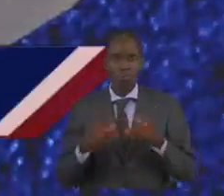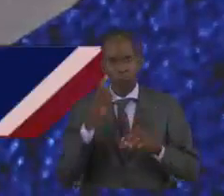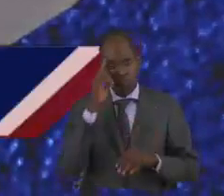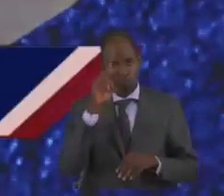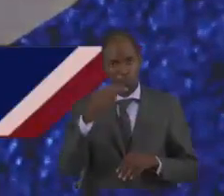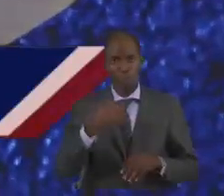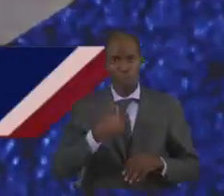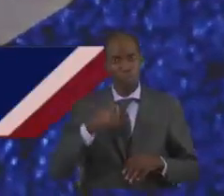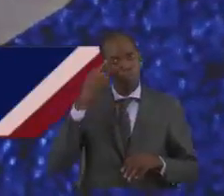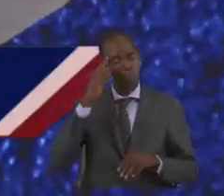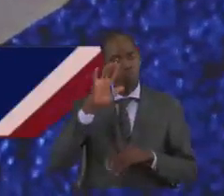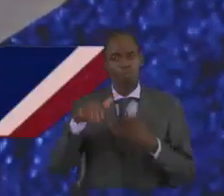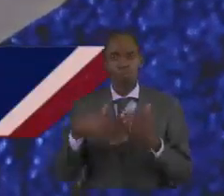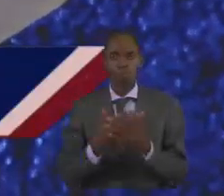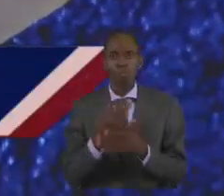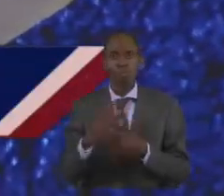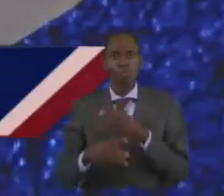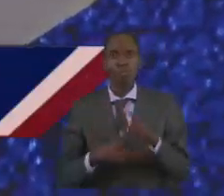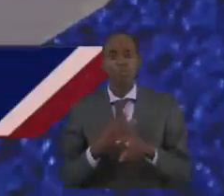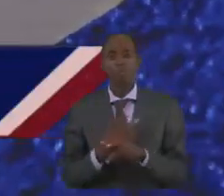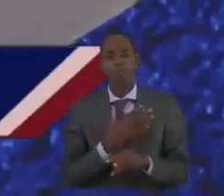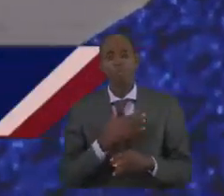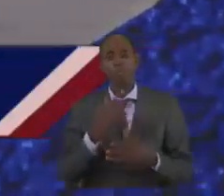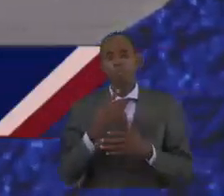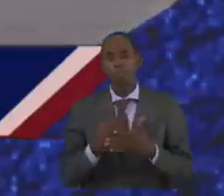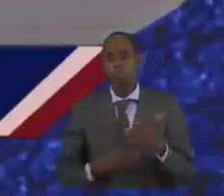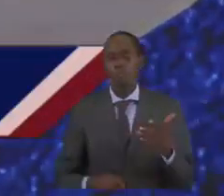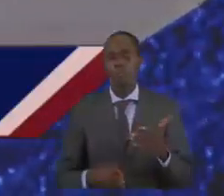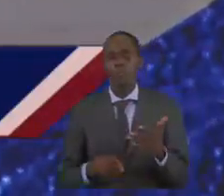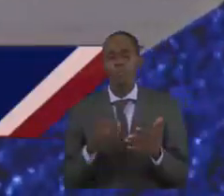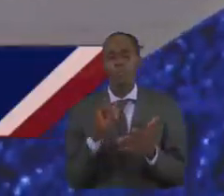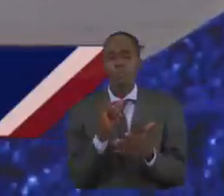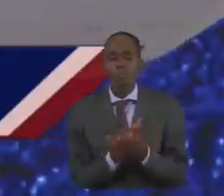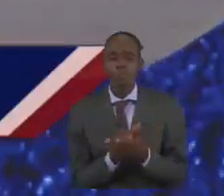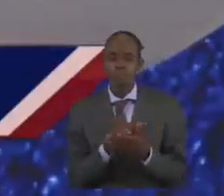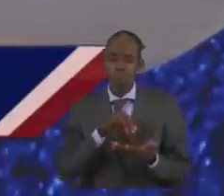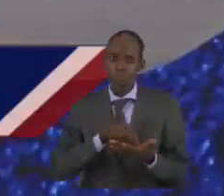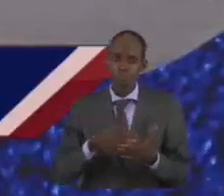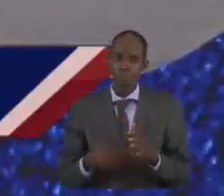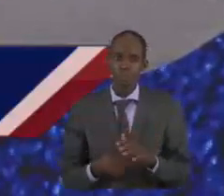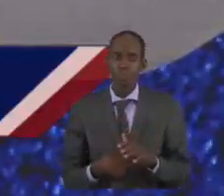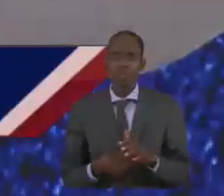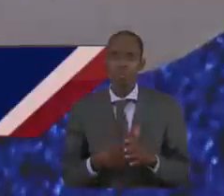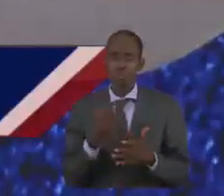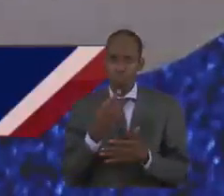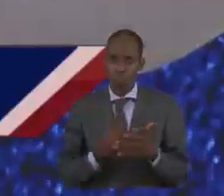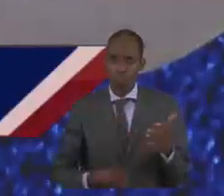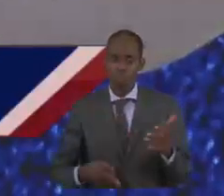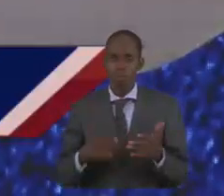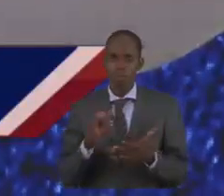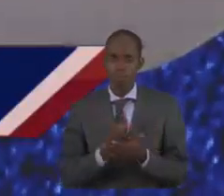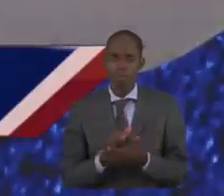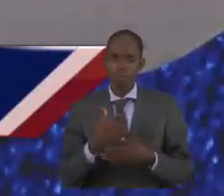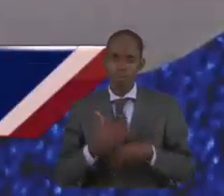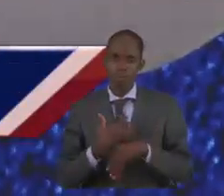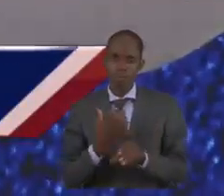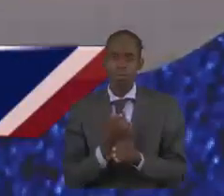me, for the whole world. And what that implies. What that